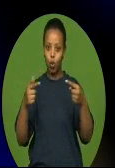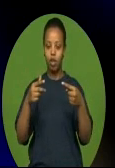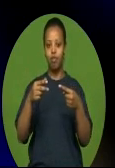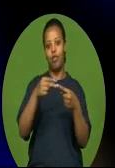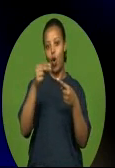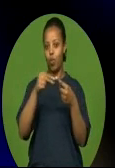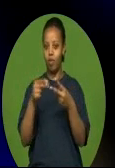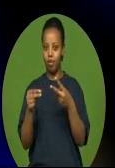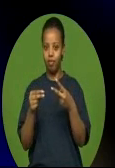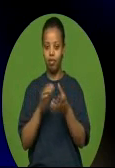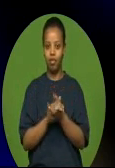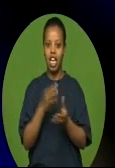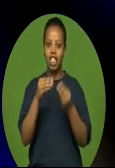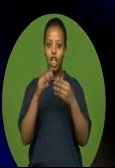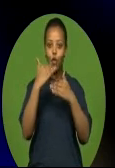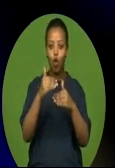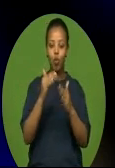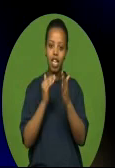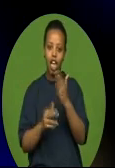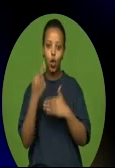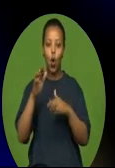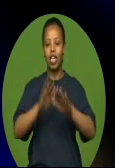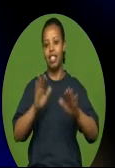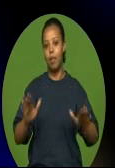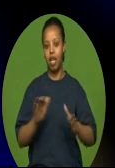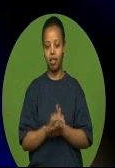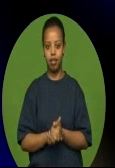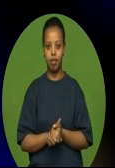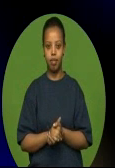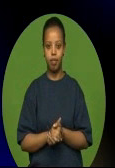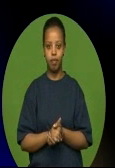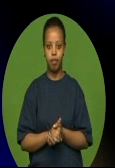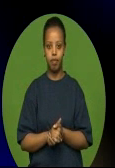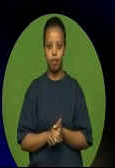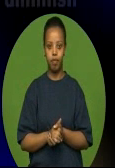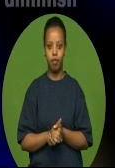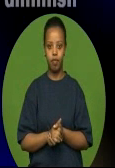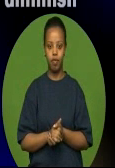counter-optimal. Sales volume declines or stabilizes.